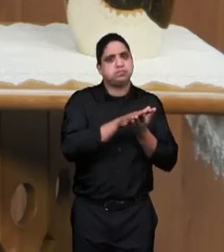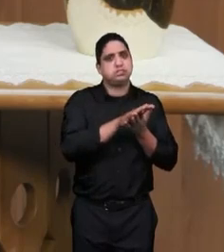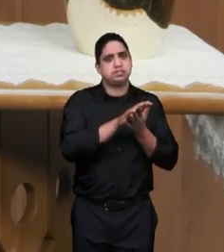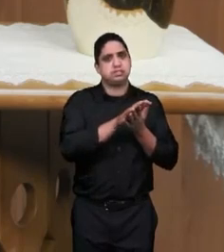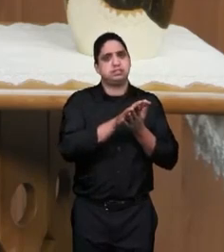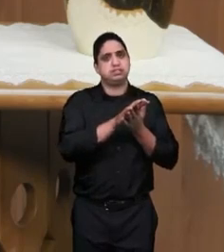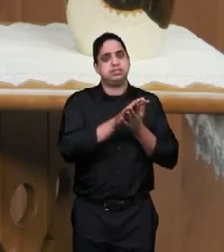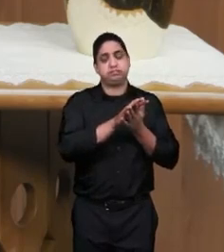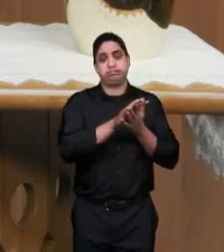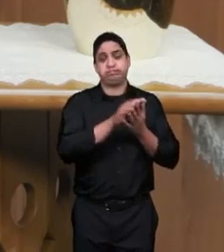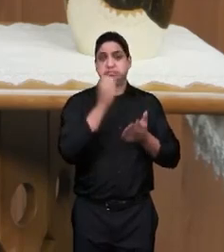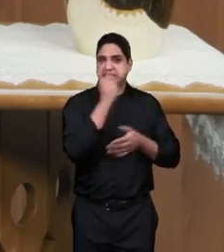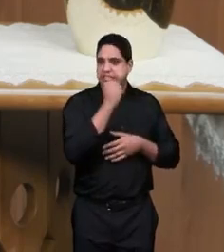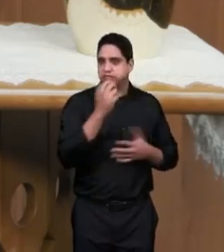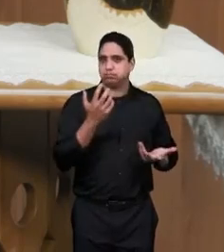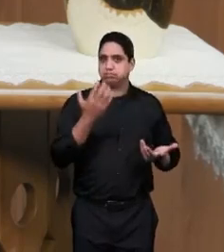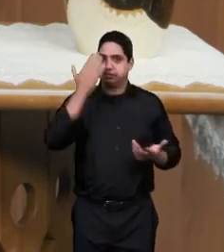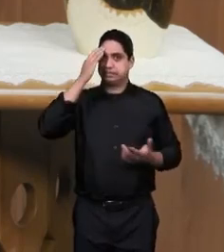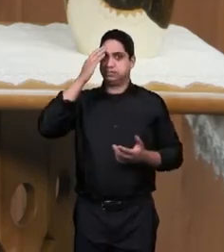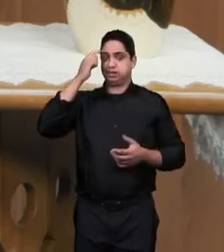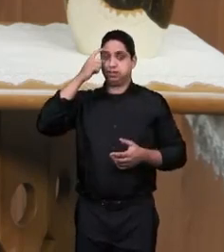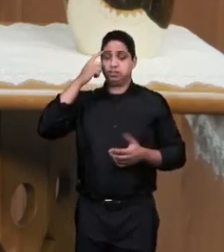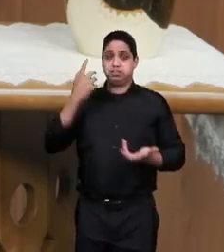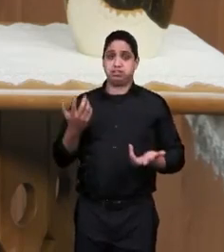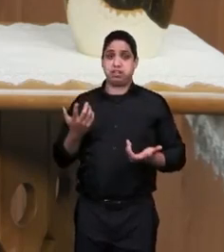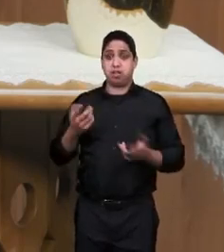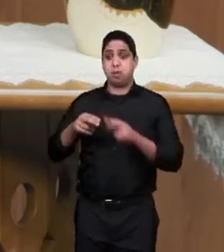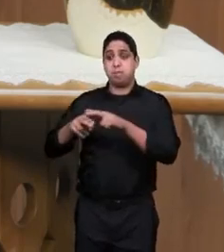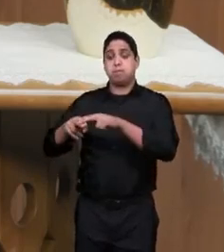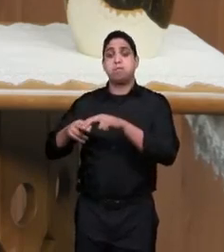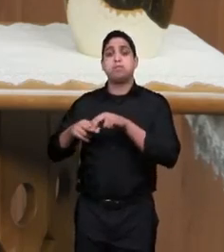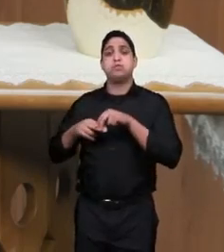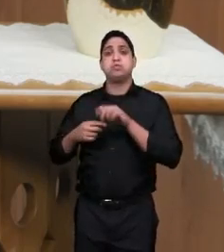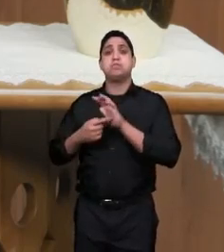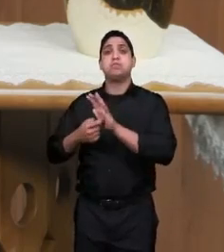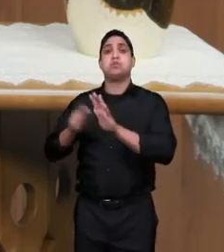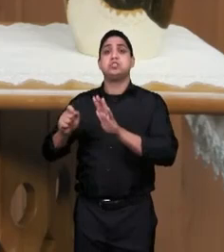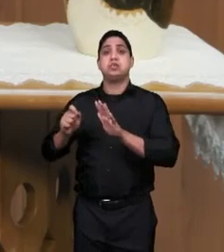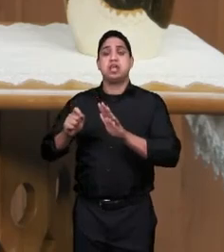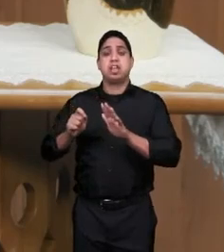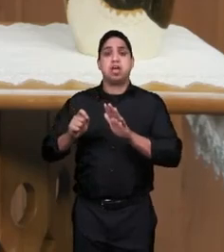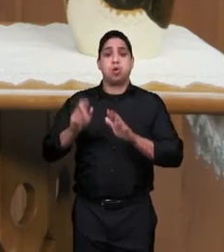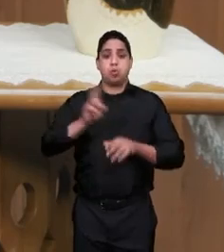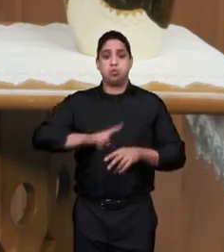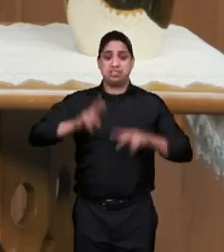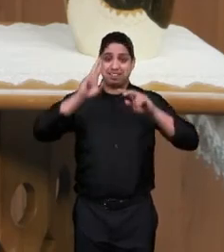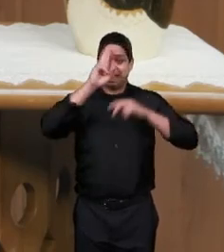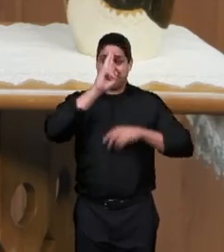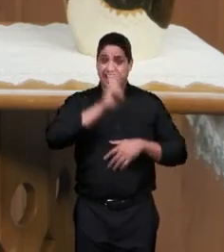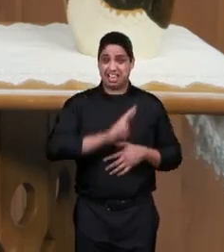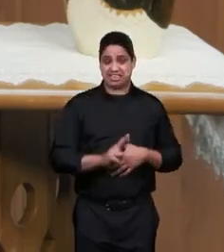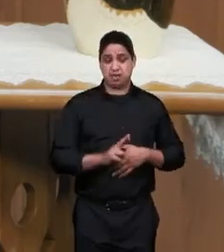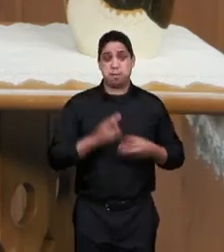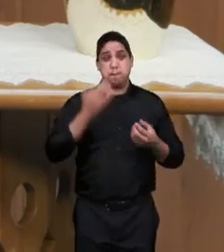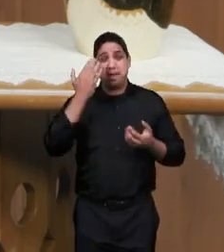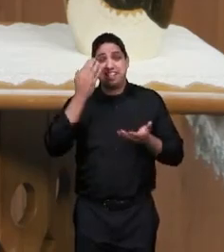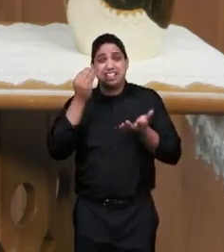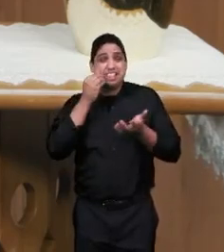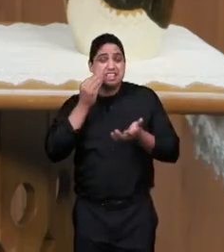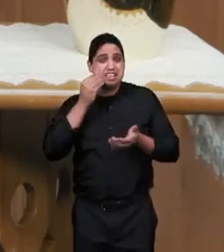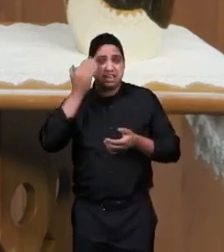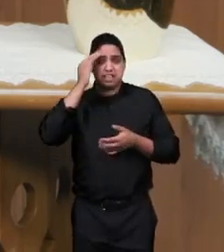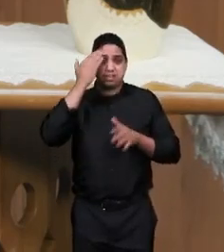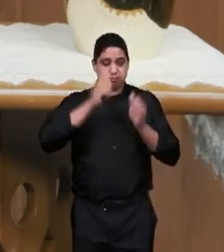of the bride. This shows the human resource when man uses the human resources to try